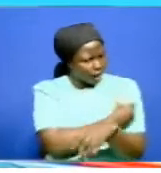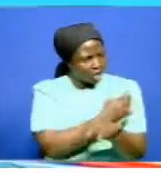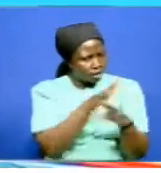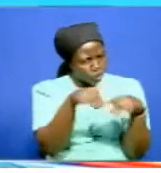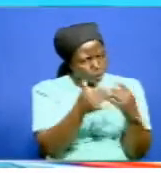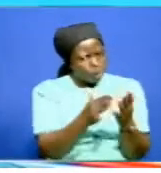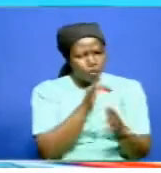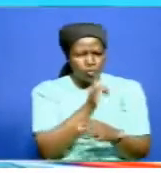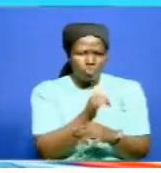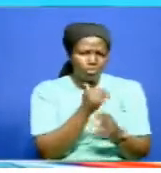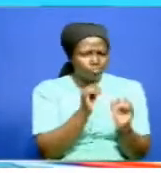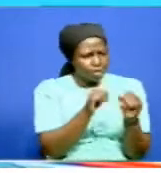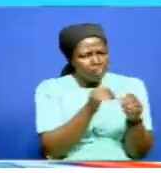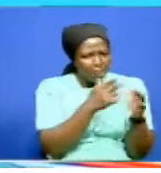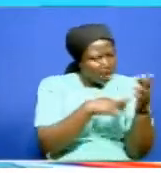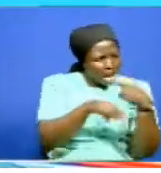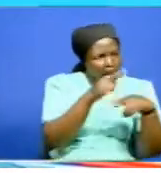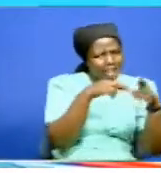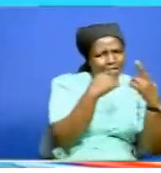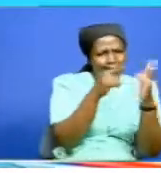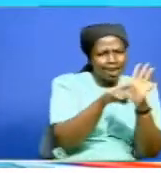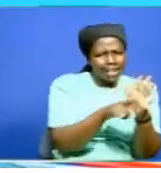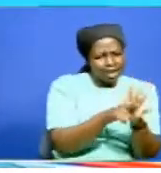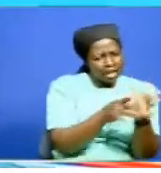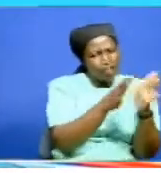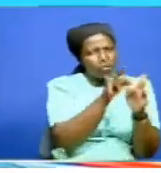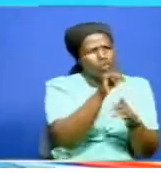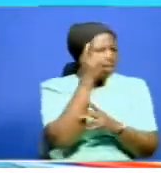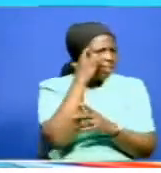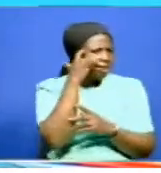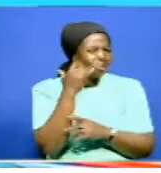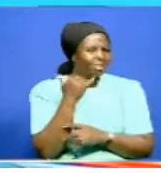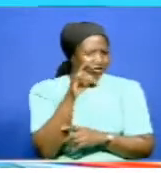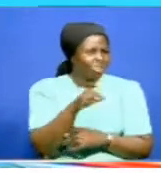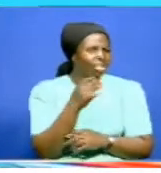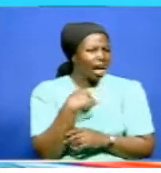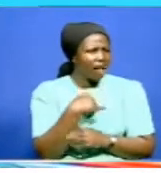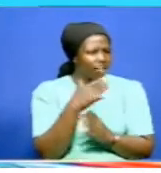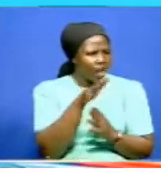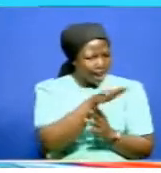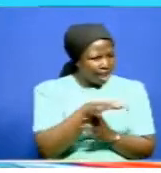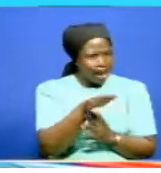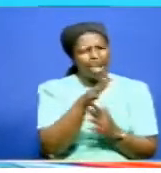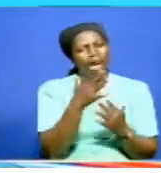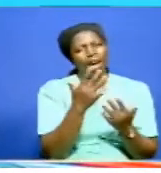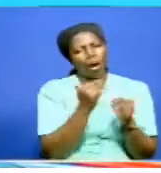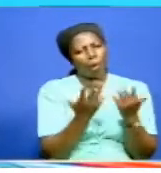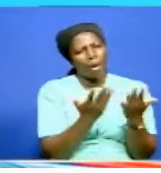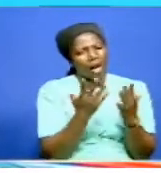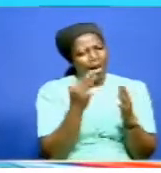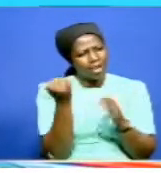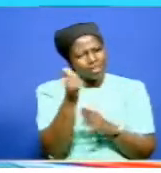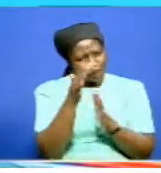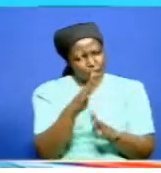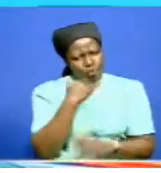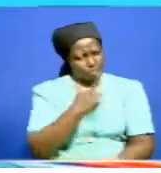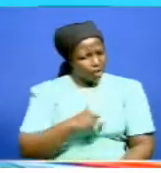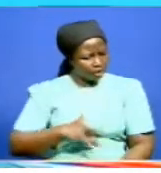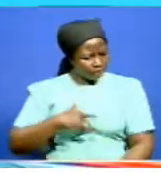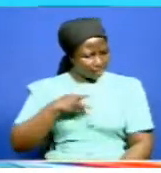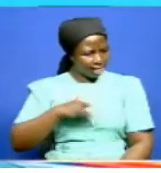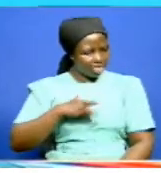or could be a reaction or something. Do you think perhaps there should be something like that, a platform perhaps for anybody who feels